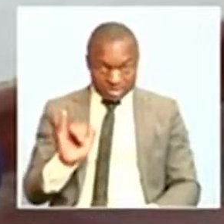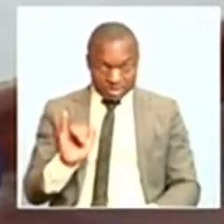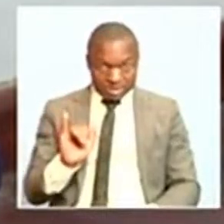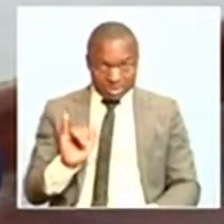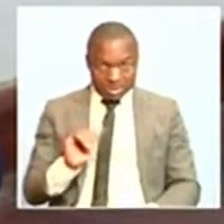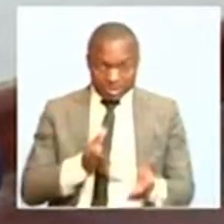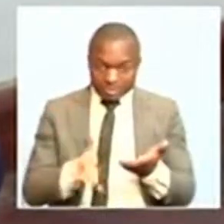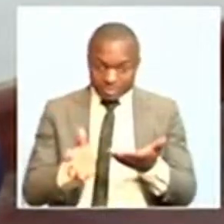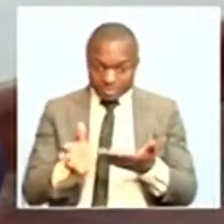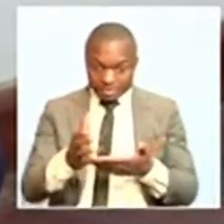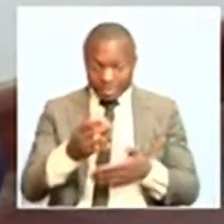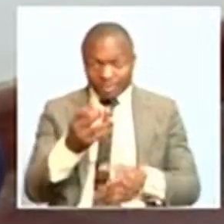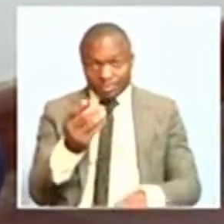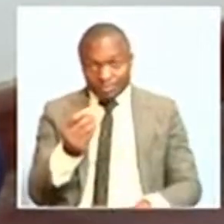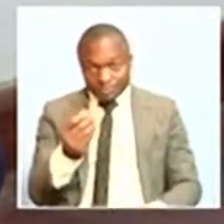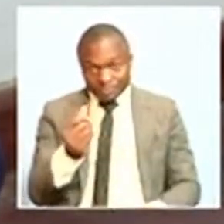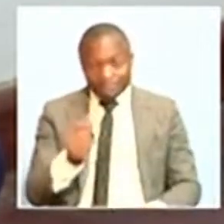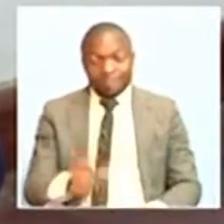certain royalties,